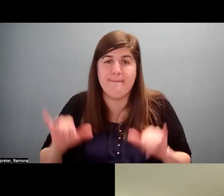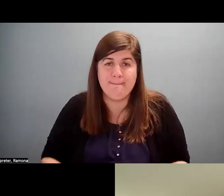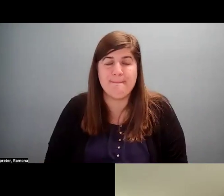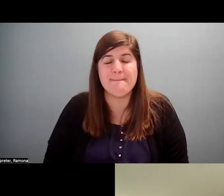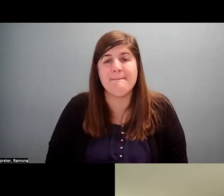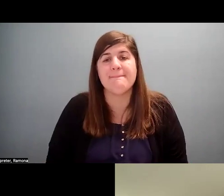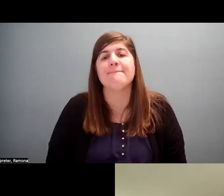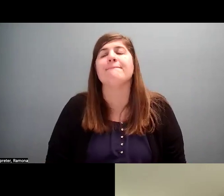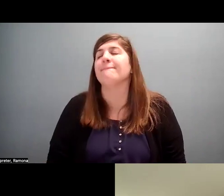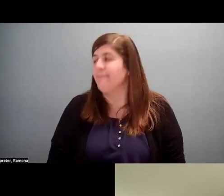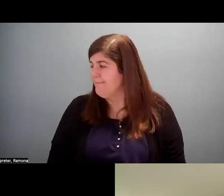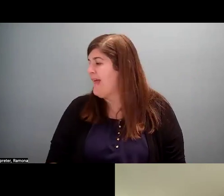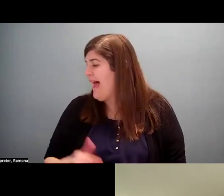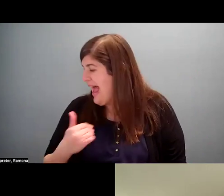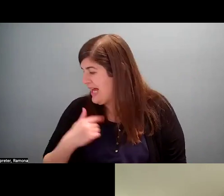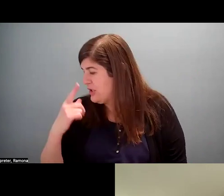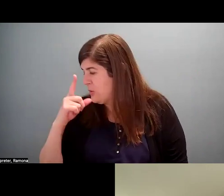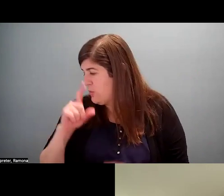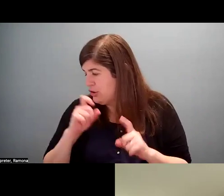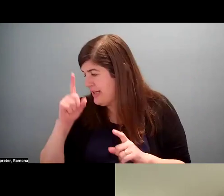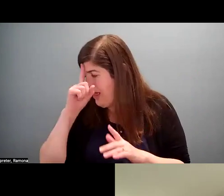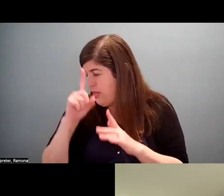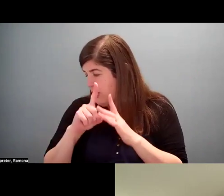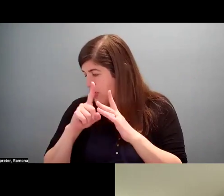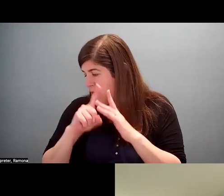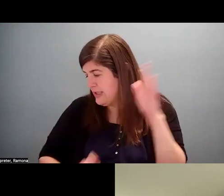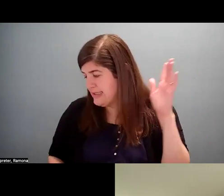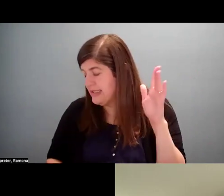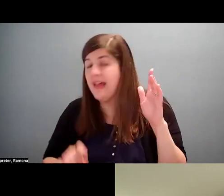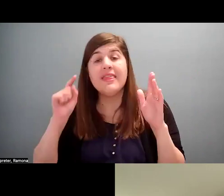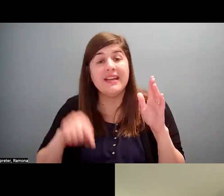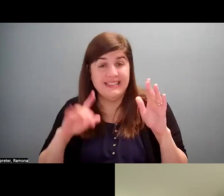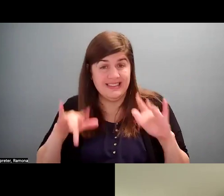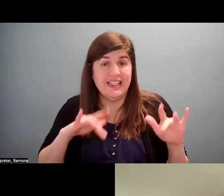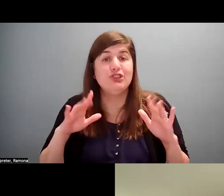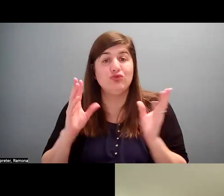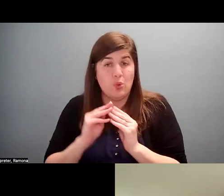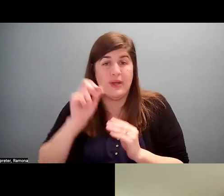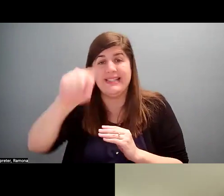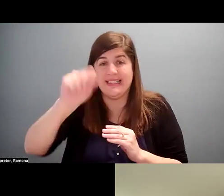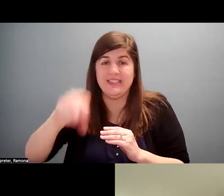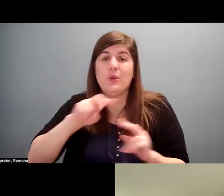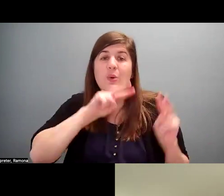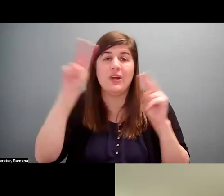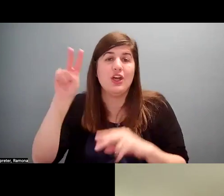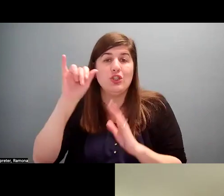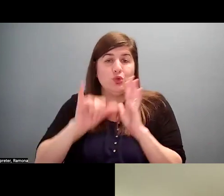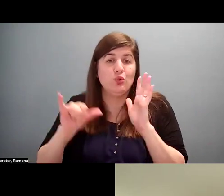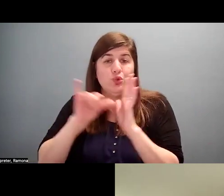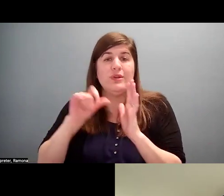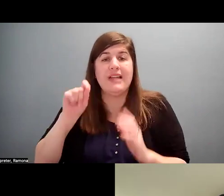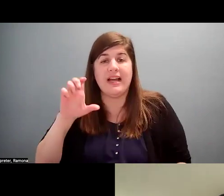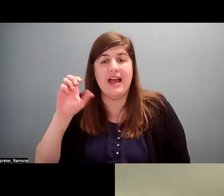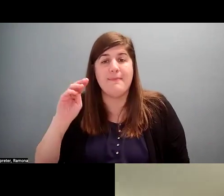Oh gosh, I had a question and then I lost it. Is this session being recorded? Yes, and it will be on